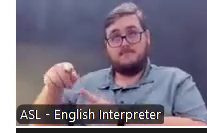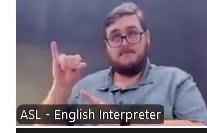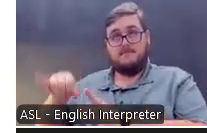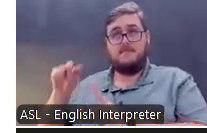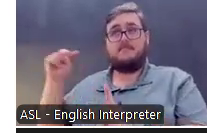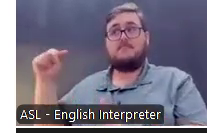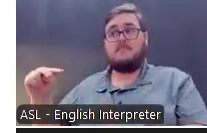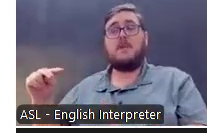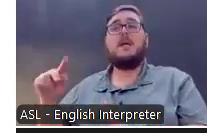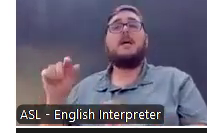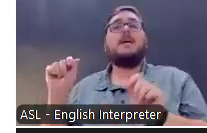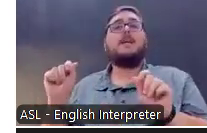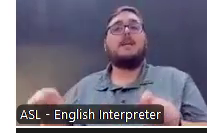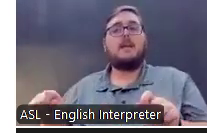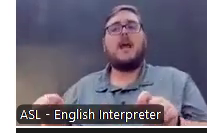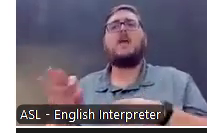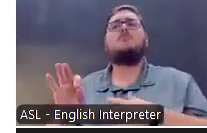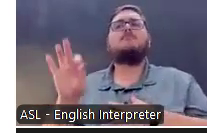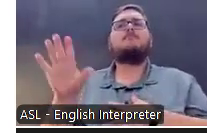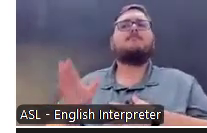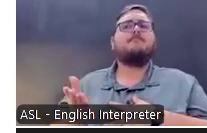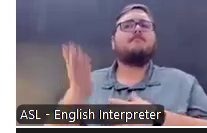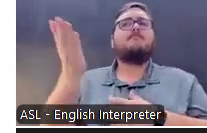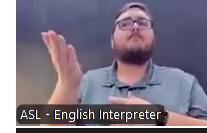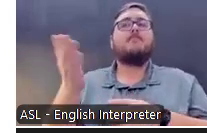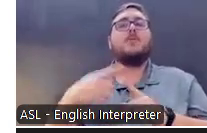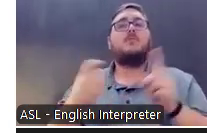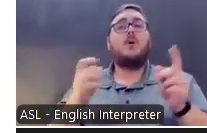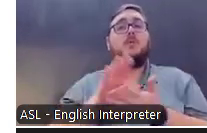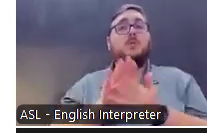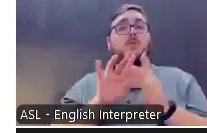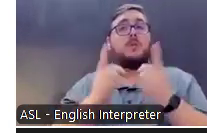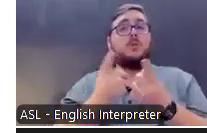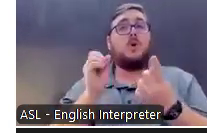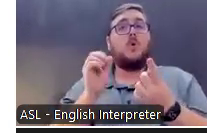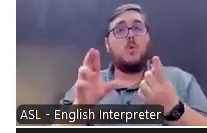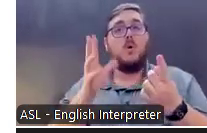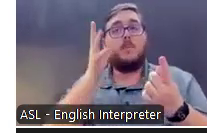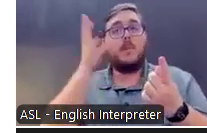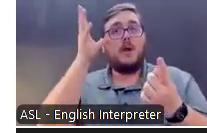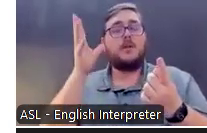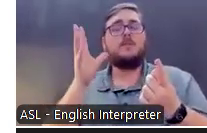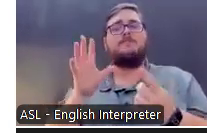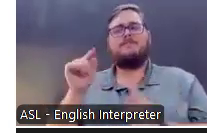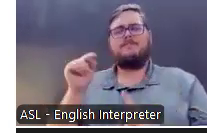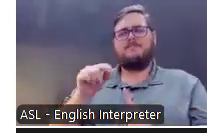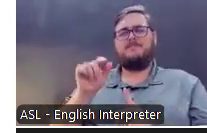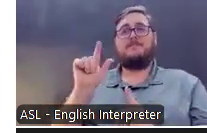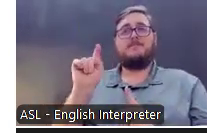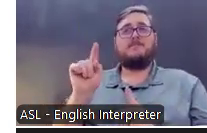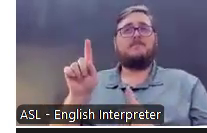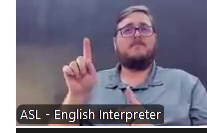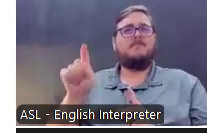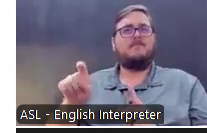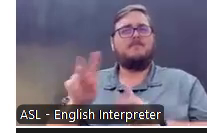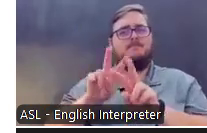school district or the parent. As I mentioned before, it may come up in evaluation. And it can certainly be determined that a student needs